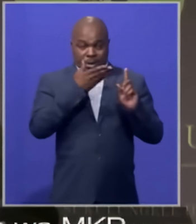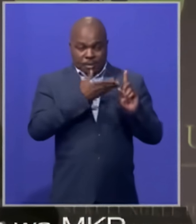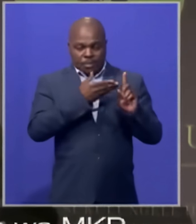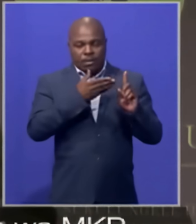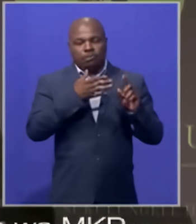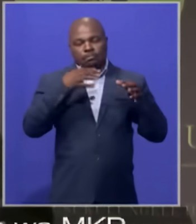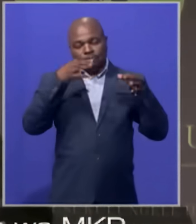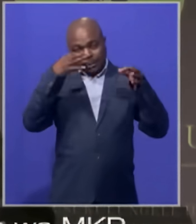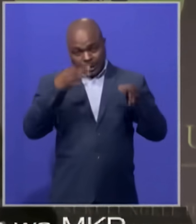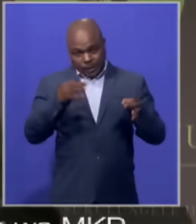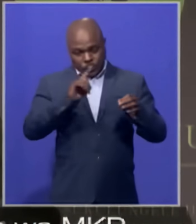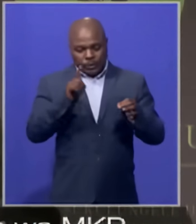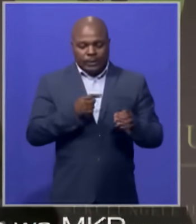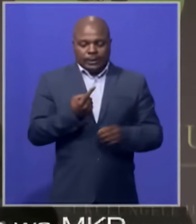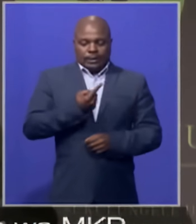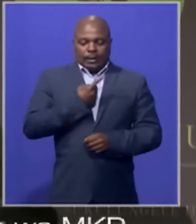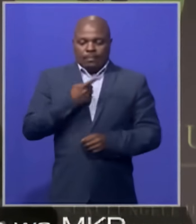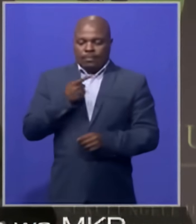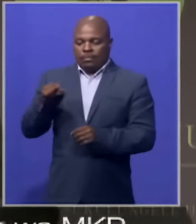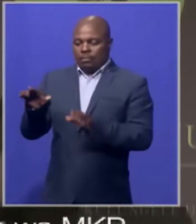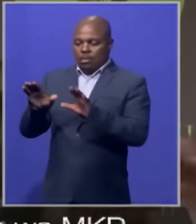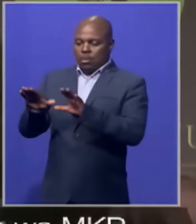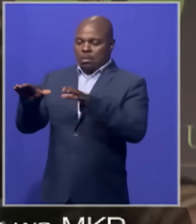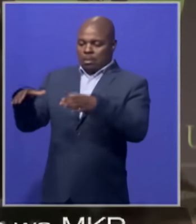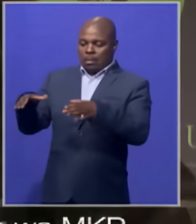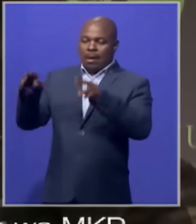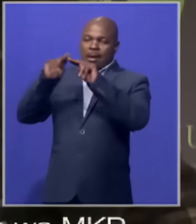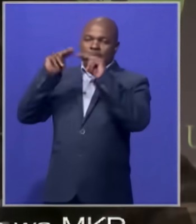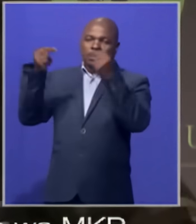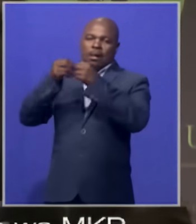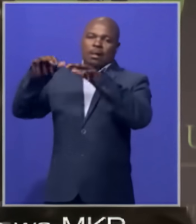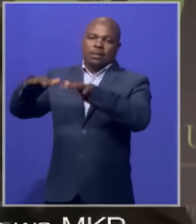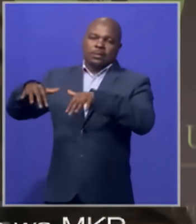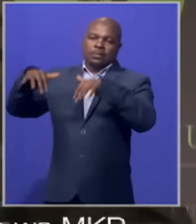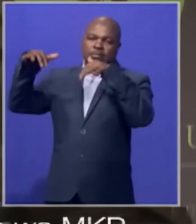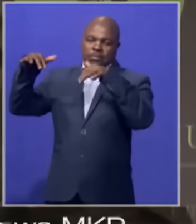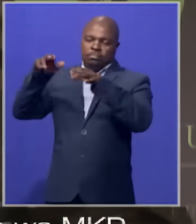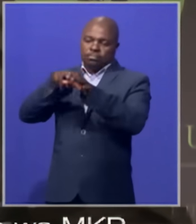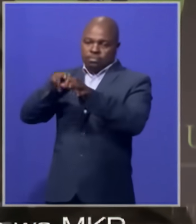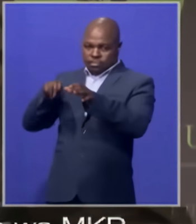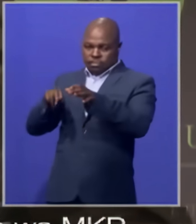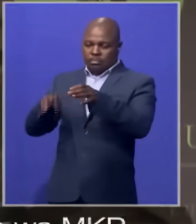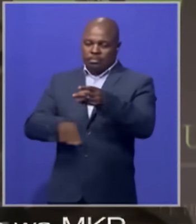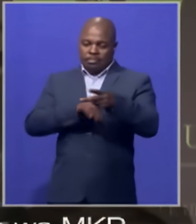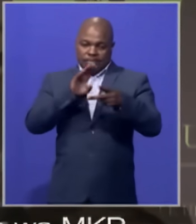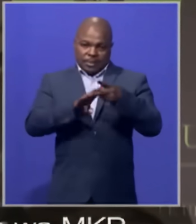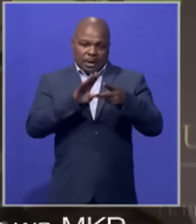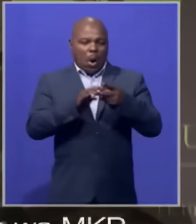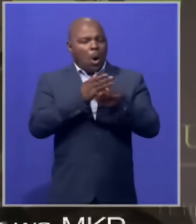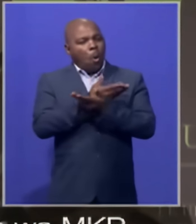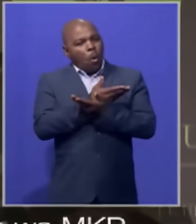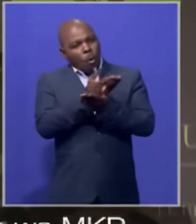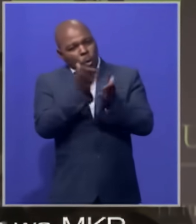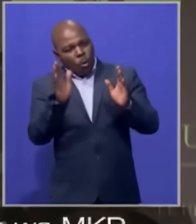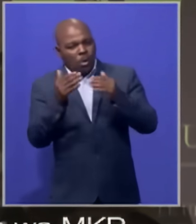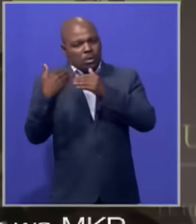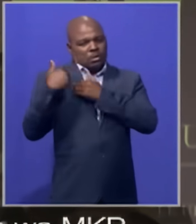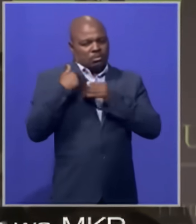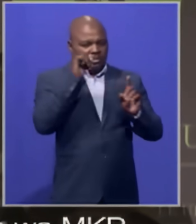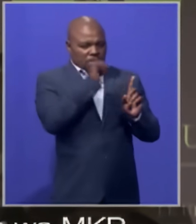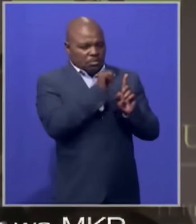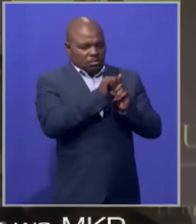has tendered her resignation from the National Assembly and all public representative responsibilities